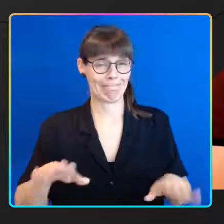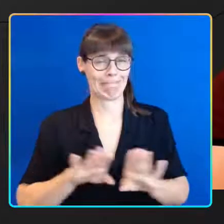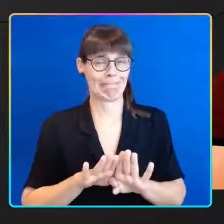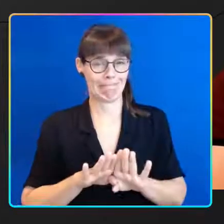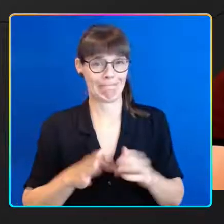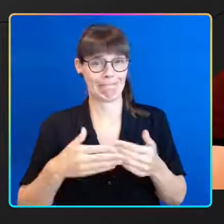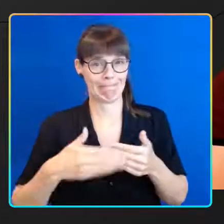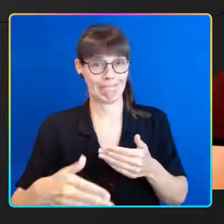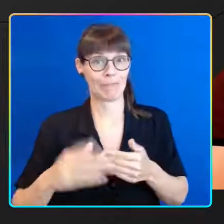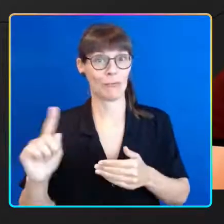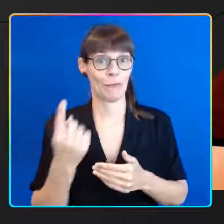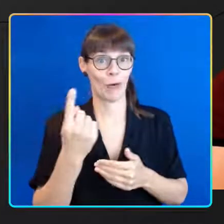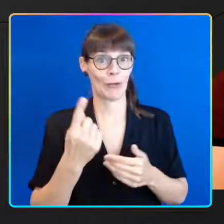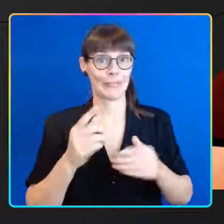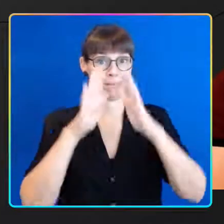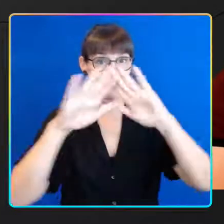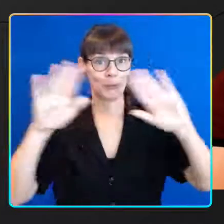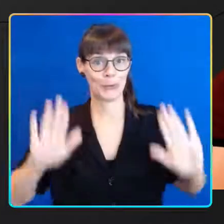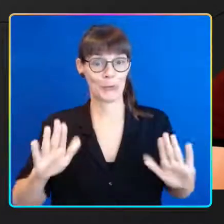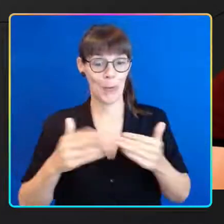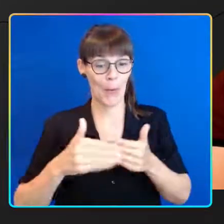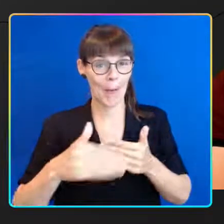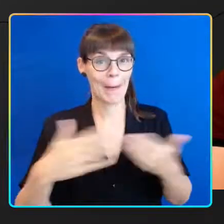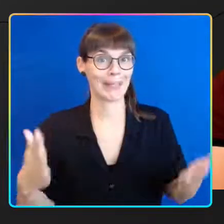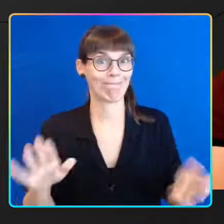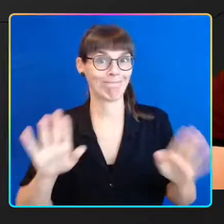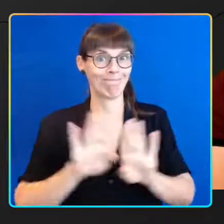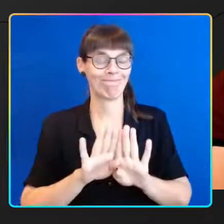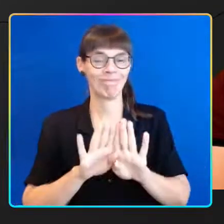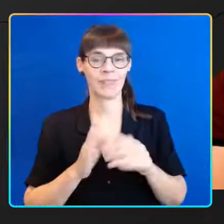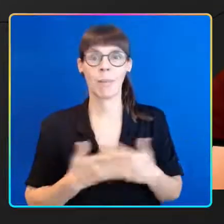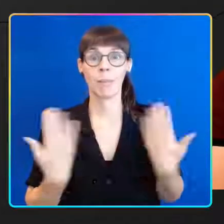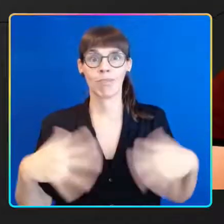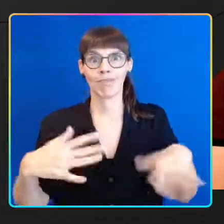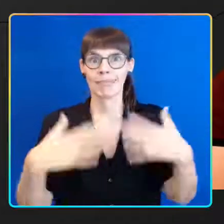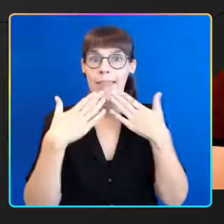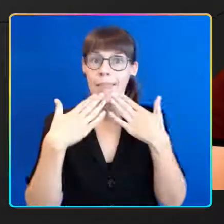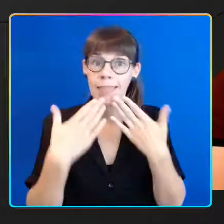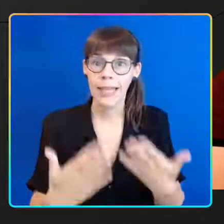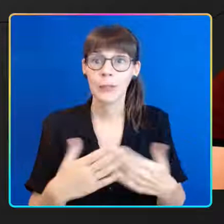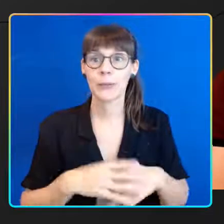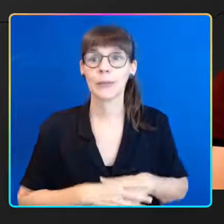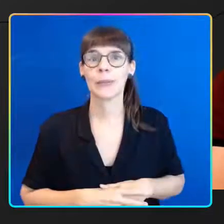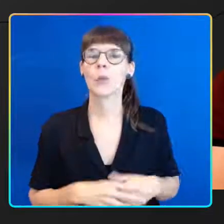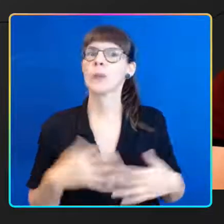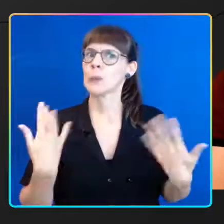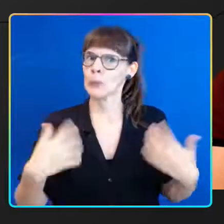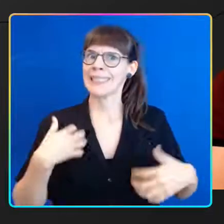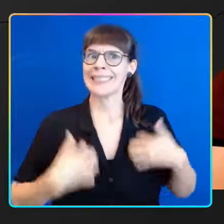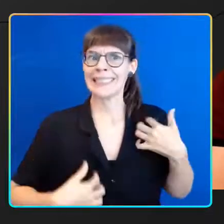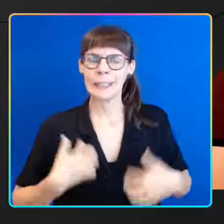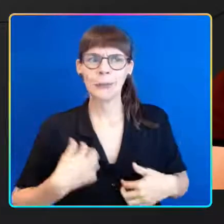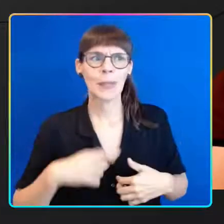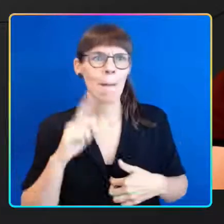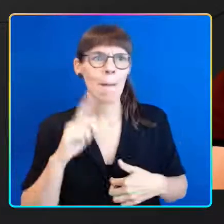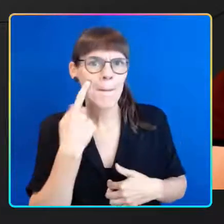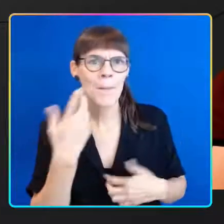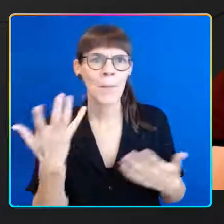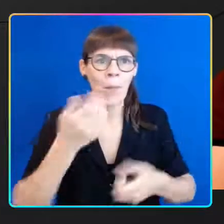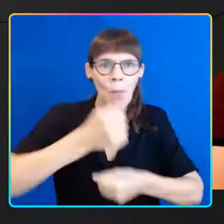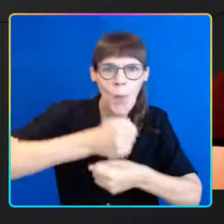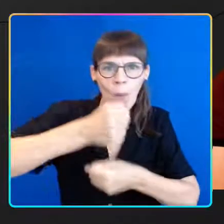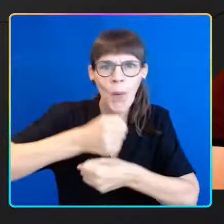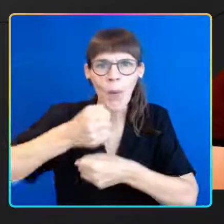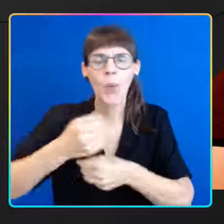show already. That's happened. I just want to say a massive thank you. It's really interesting to hear about what you work on in the